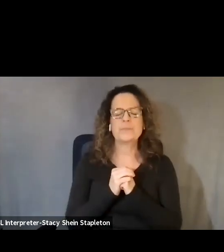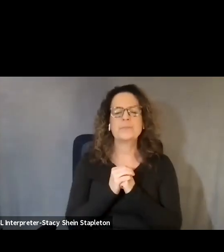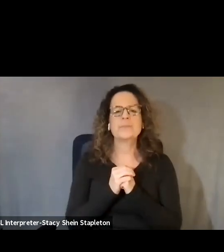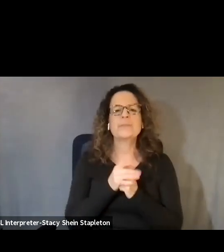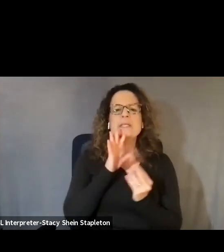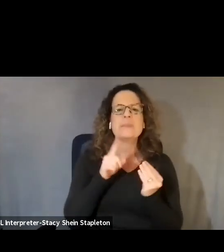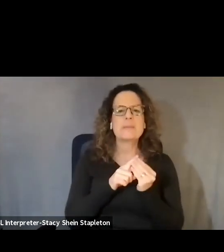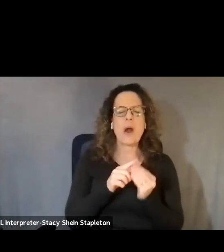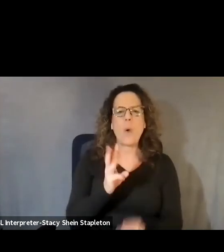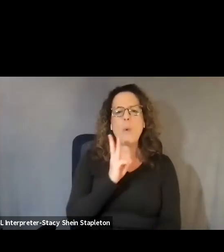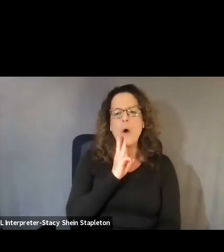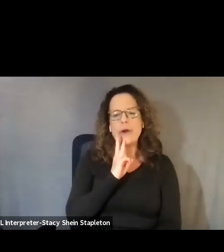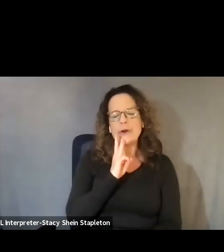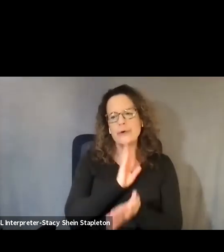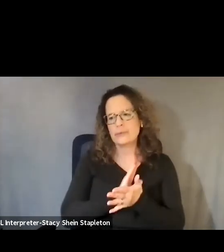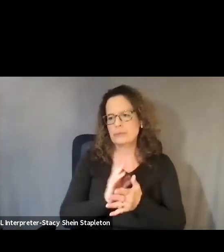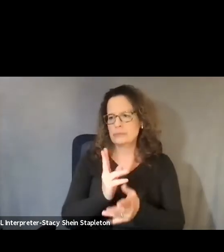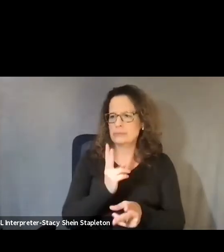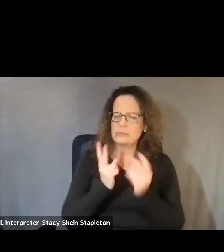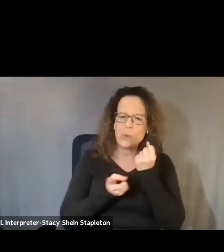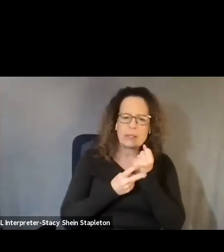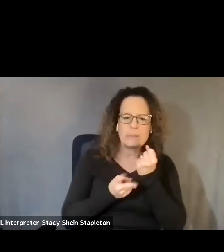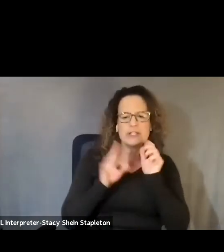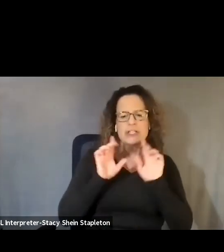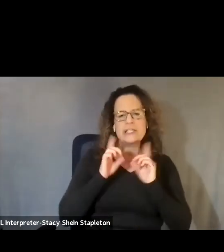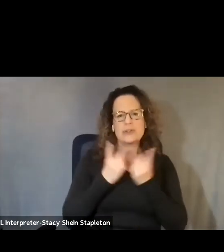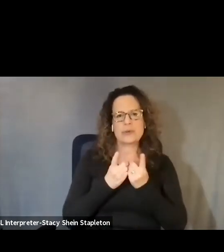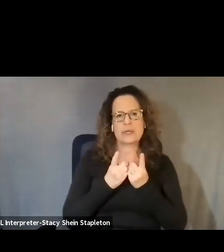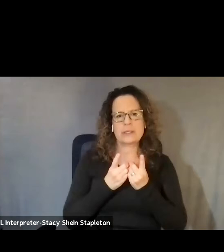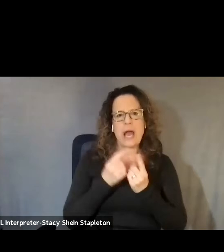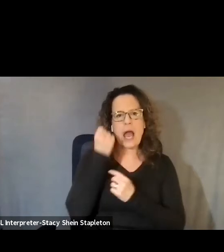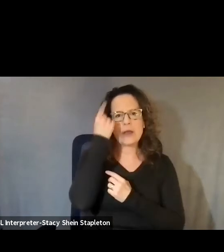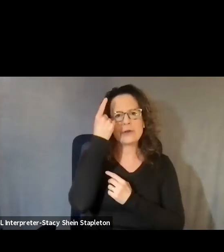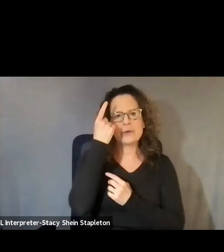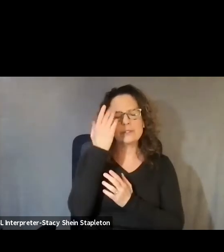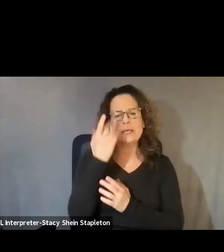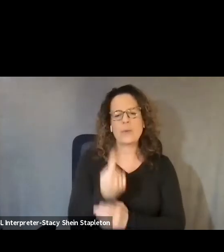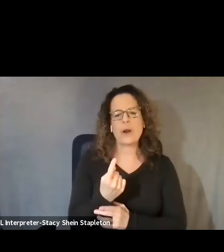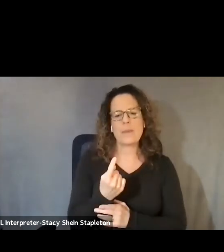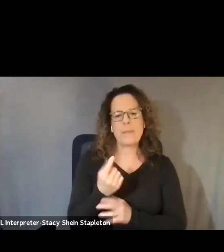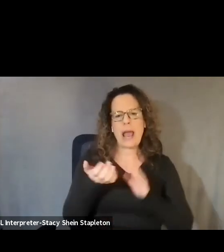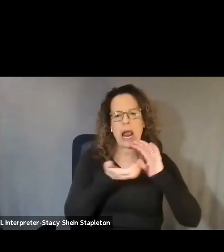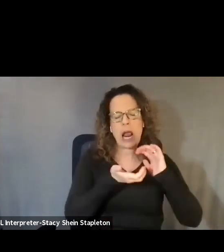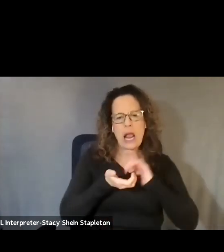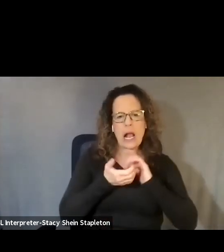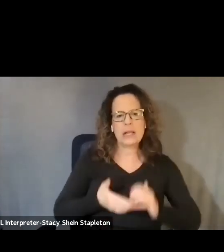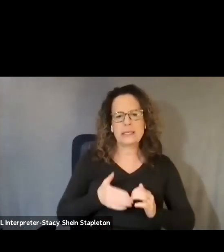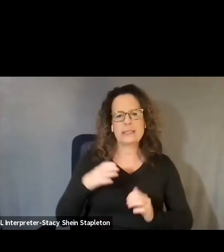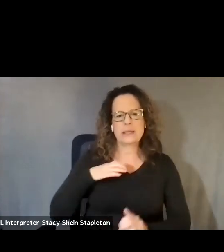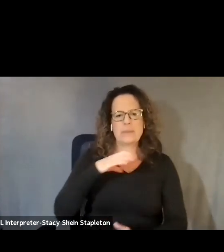Speaking of the Water Reclamation District, I understand that one of my colleagues, Commissioner Marcelino Garcia,